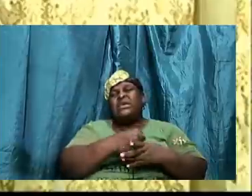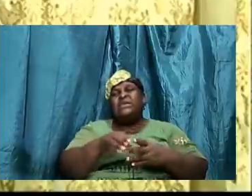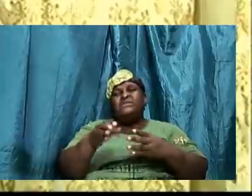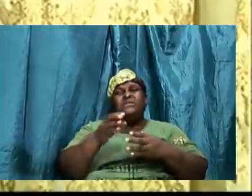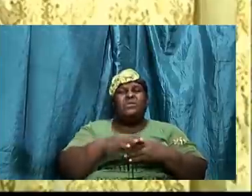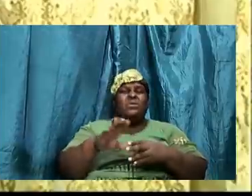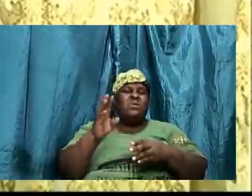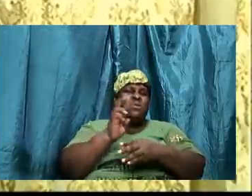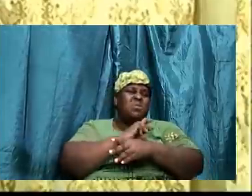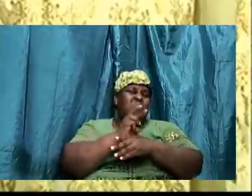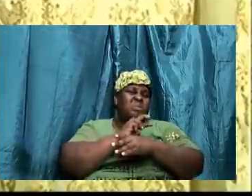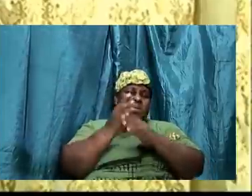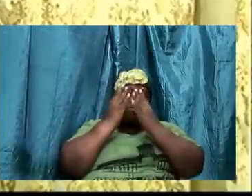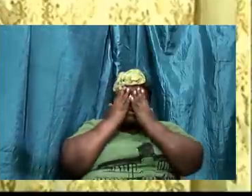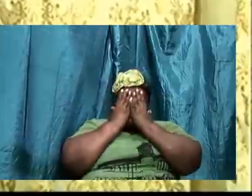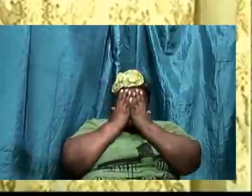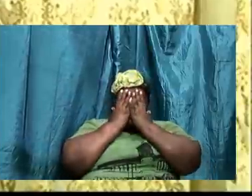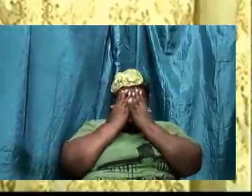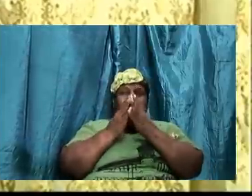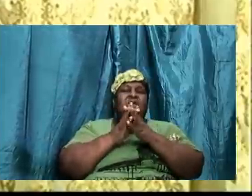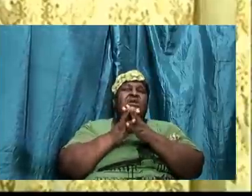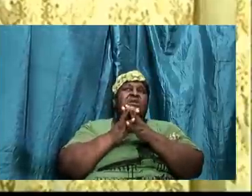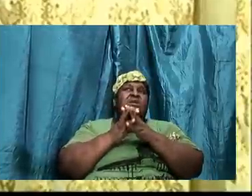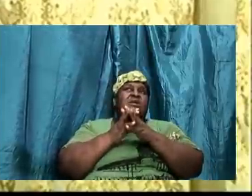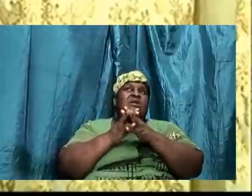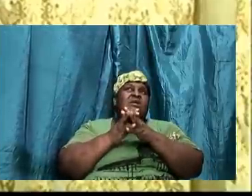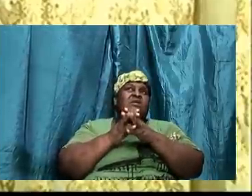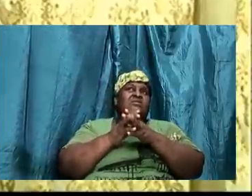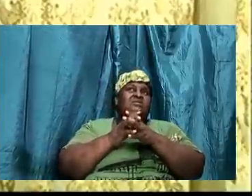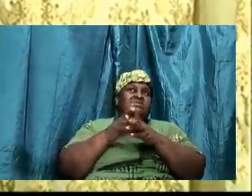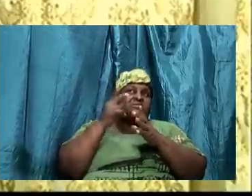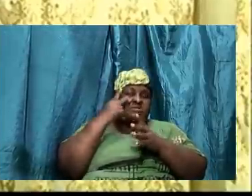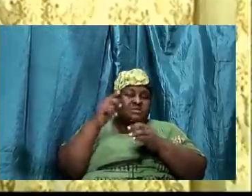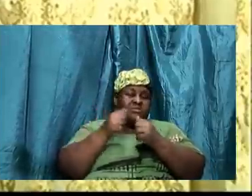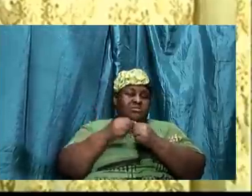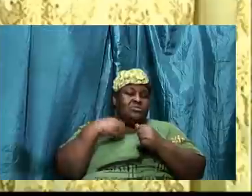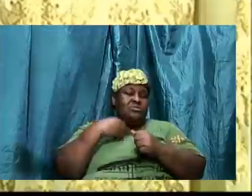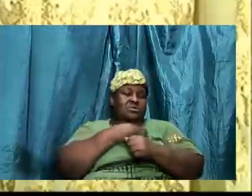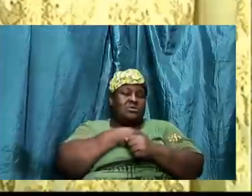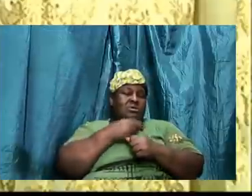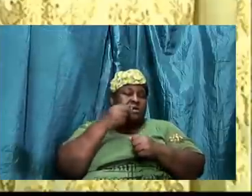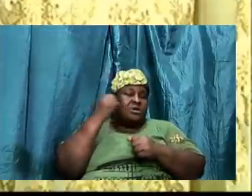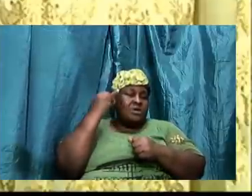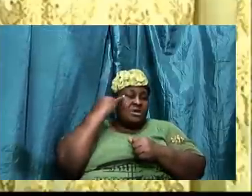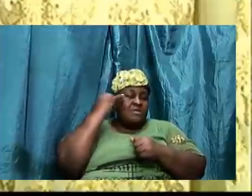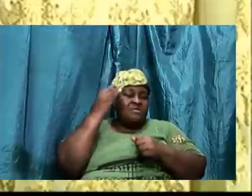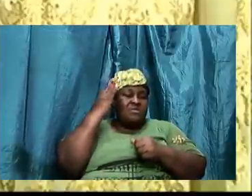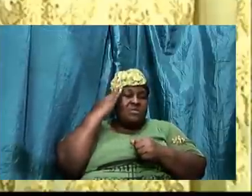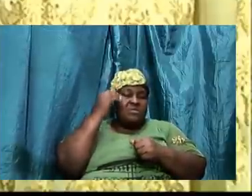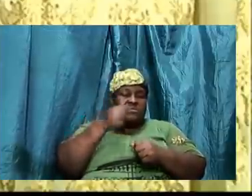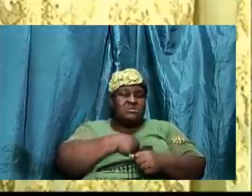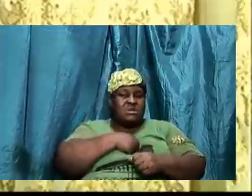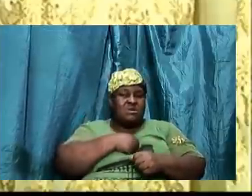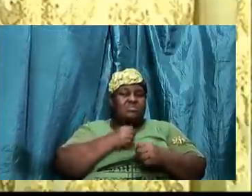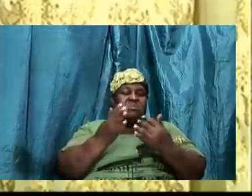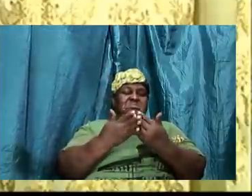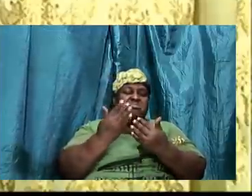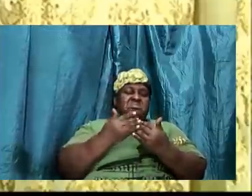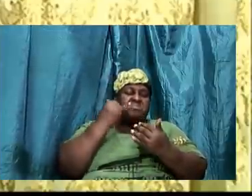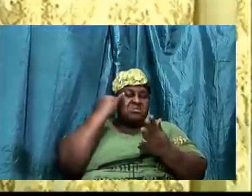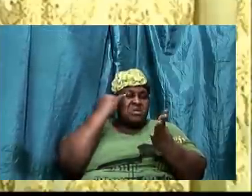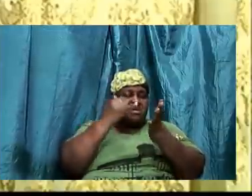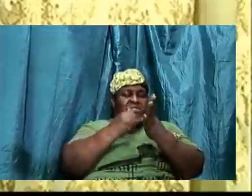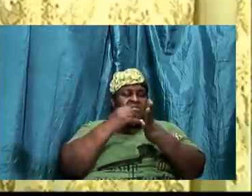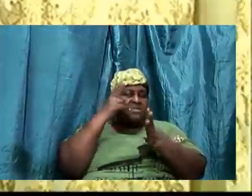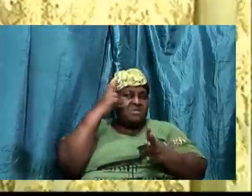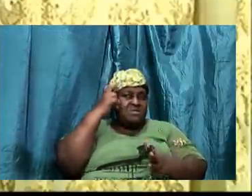seem as if he's with us, if we know ourselves, then we will be able to identify the